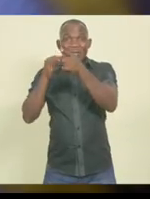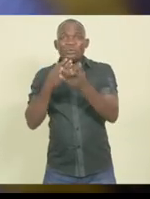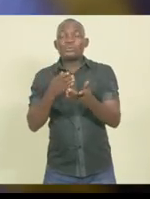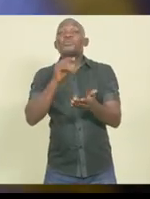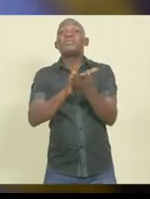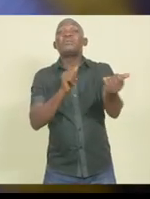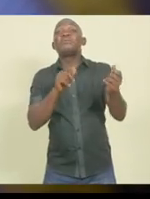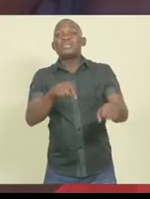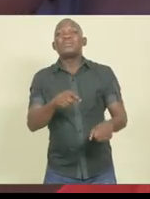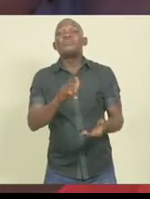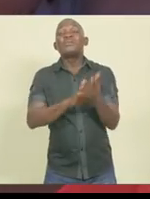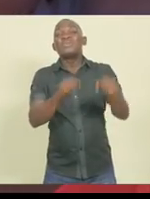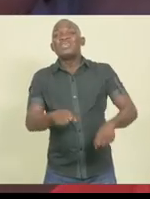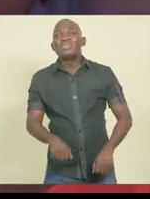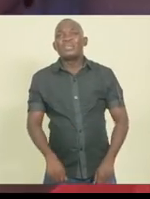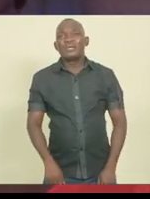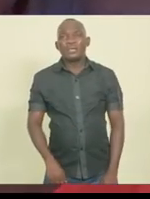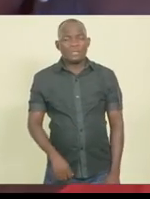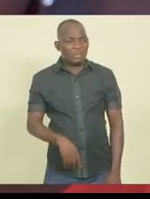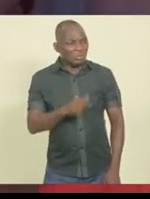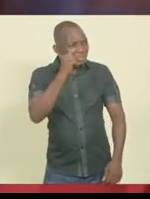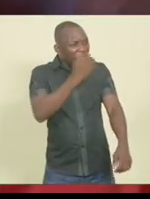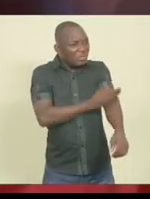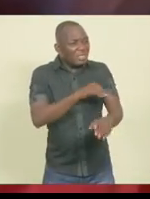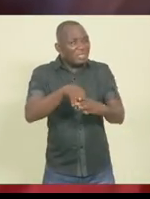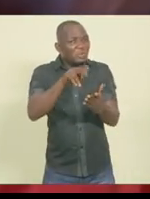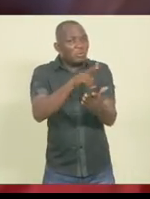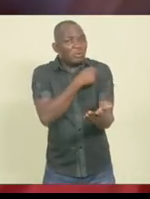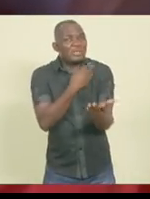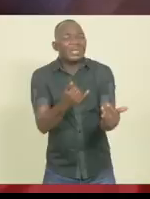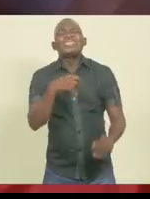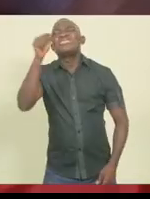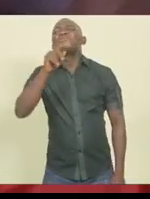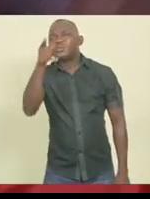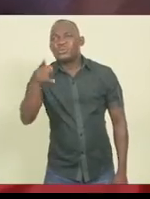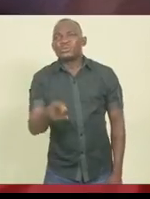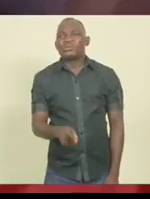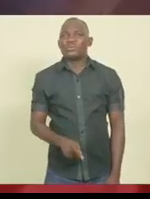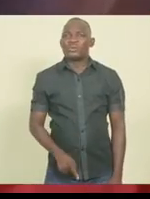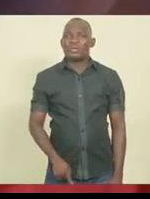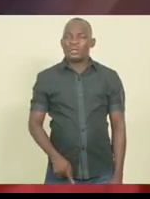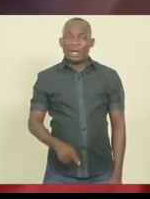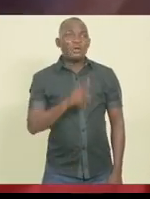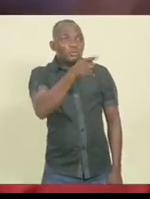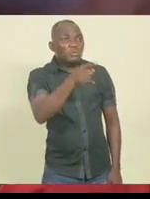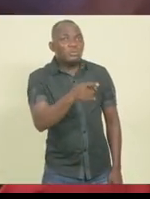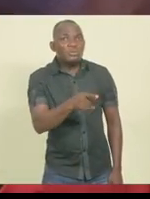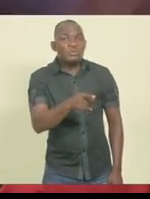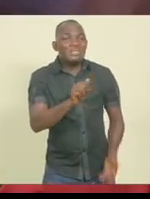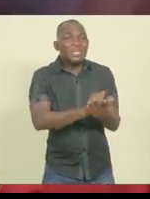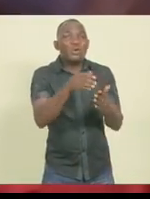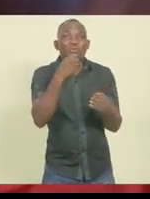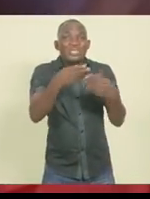you believe this nonsense? Wait. And your son is in the hospital. I told you, Mom, catch up. Is that all he did?